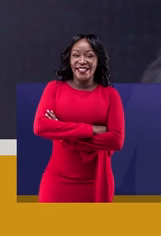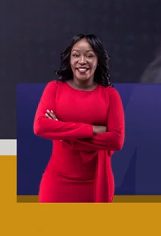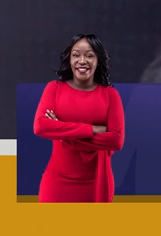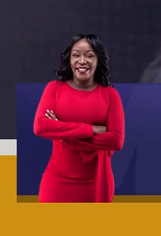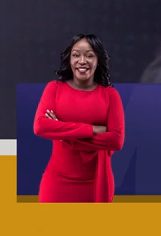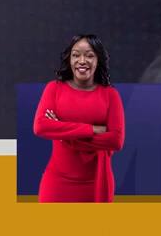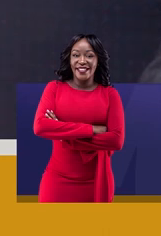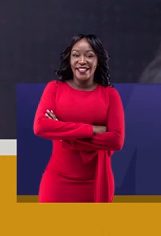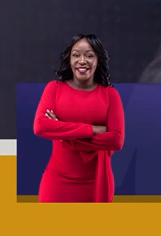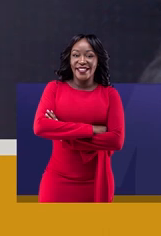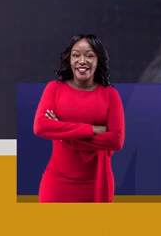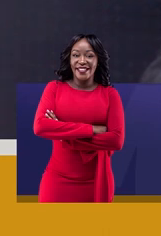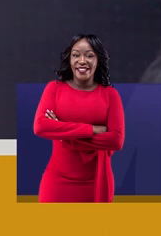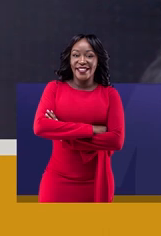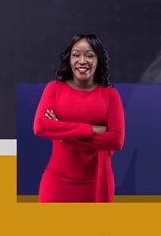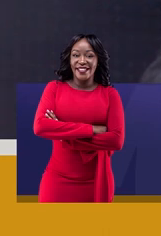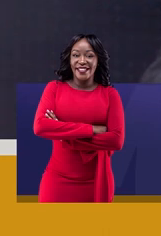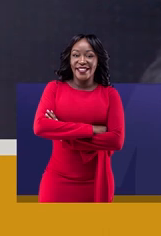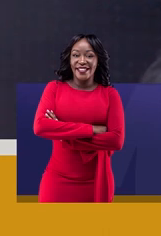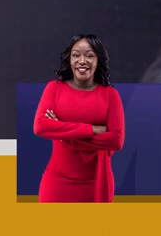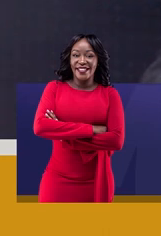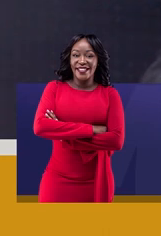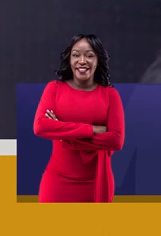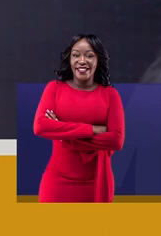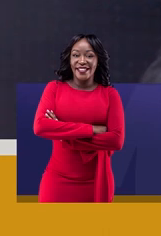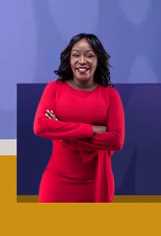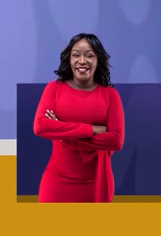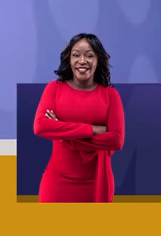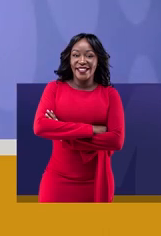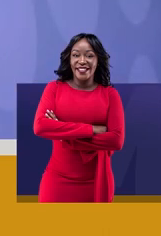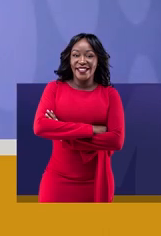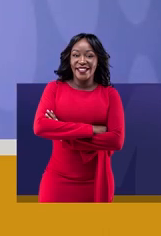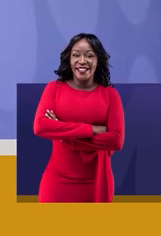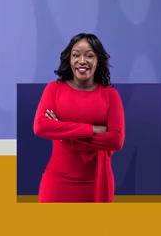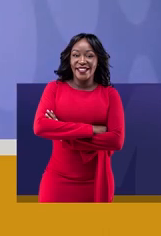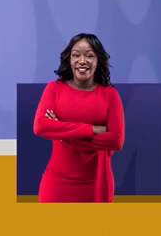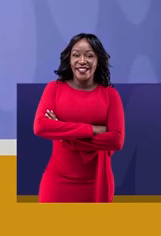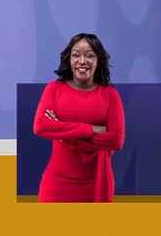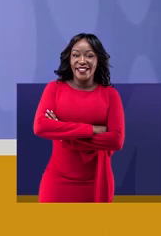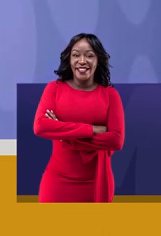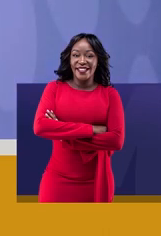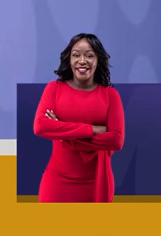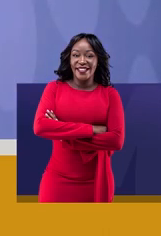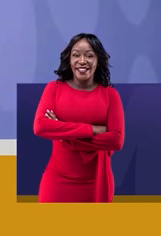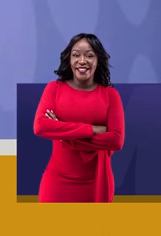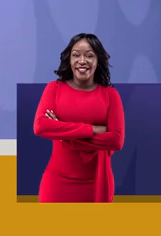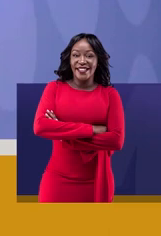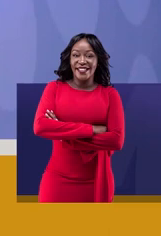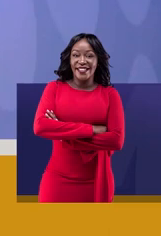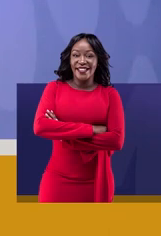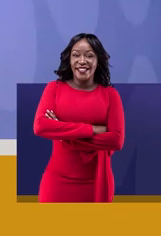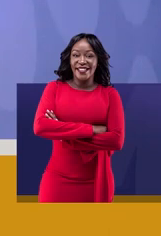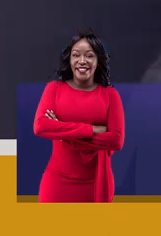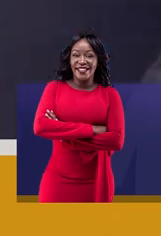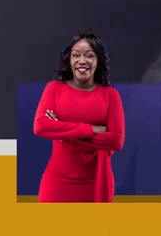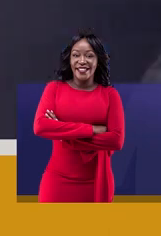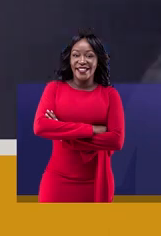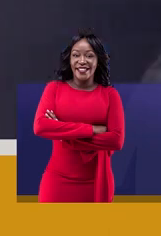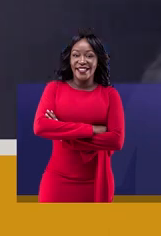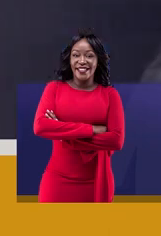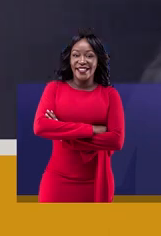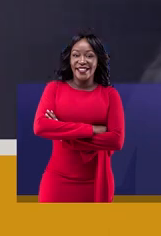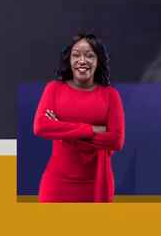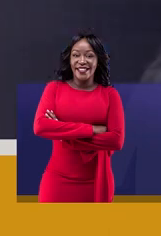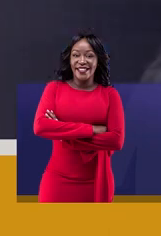economy. Mm-hmm. You're probably going to see a couple of other things. Capital has been harder to come by for companies in the on-demand